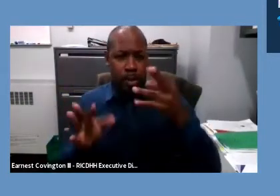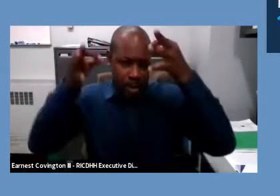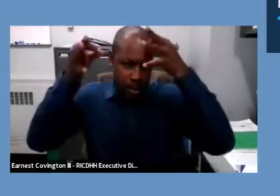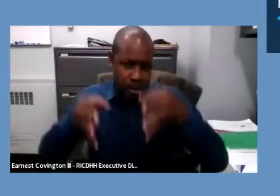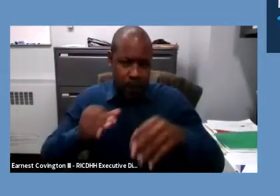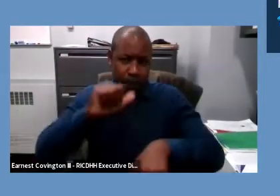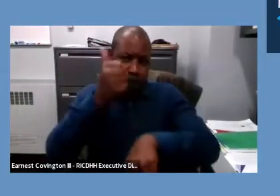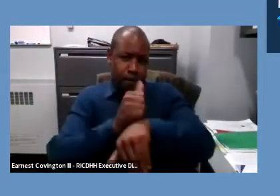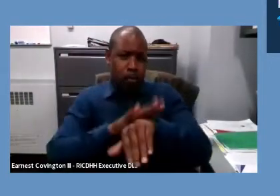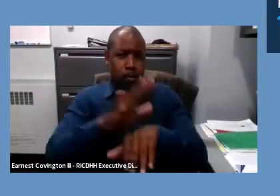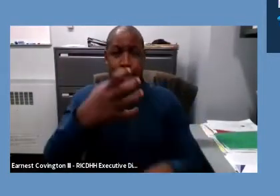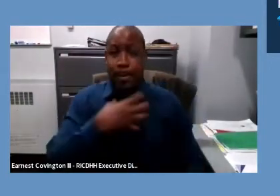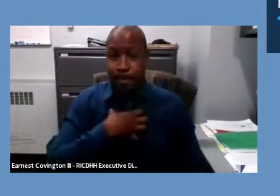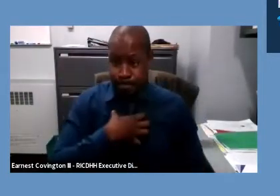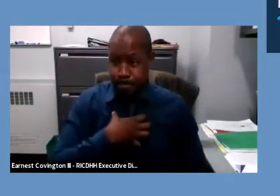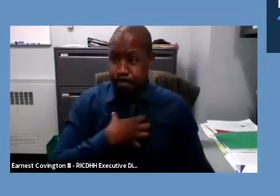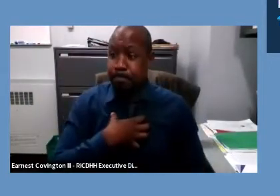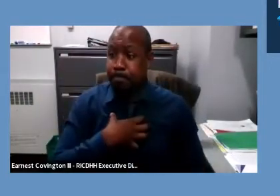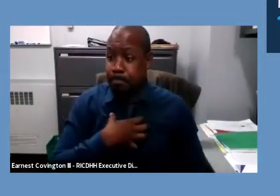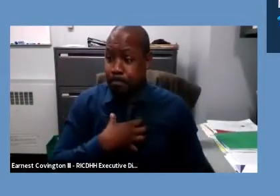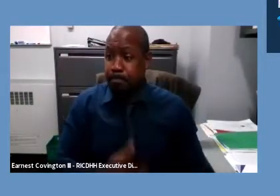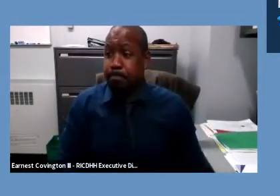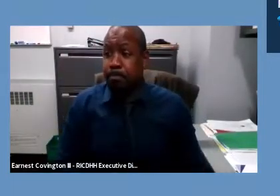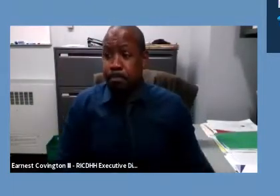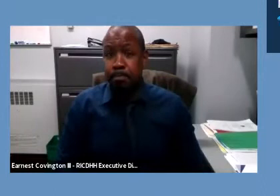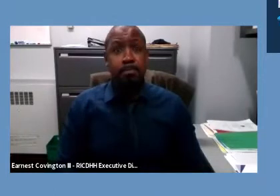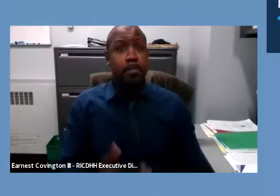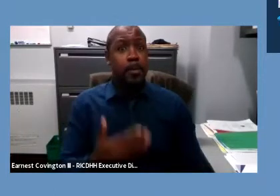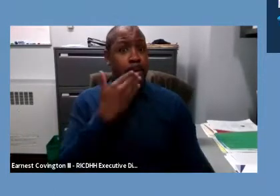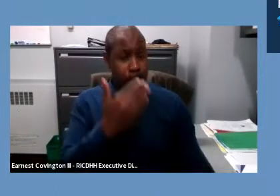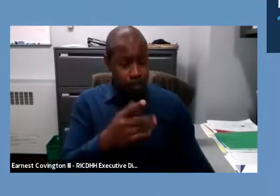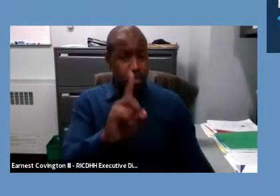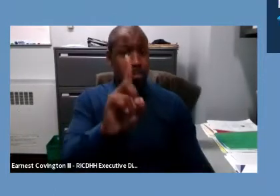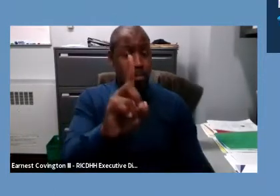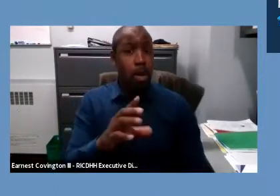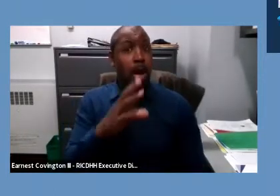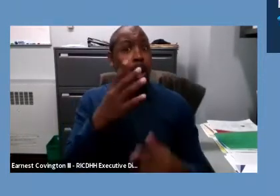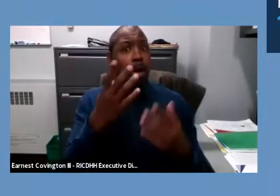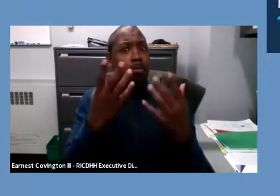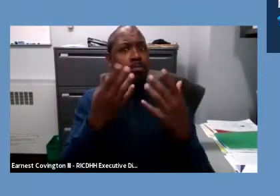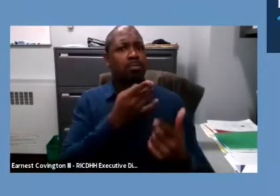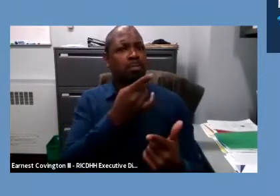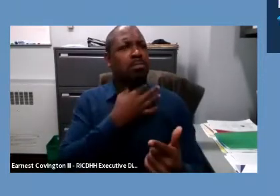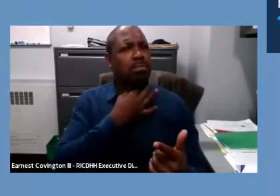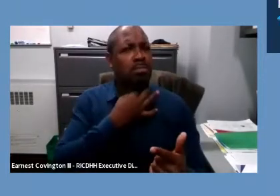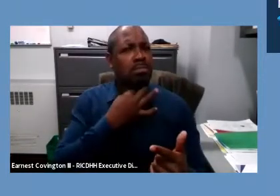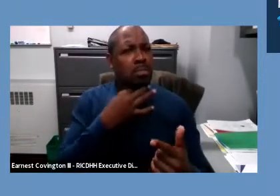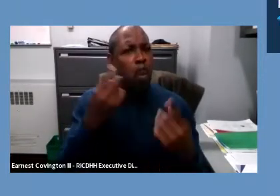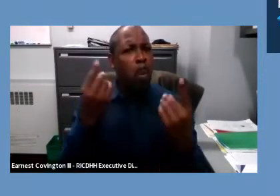license withdrawn. It's really based on the Department of Health's decision.